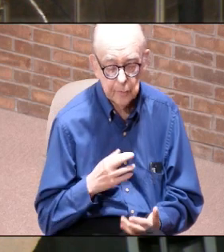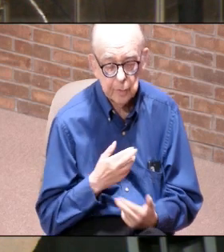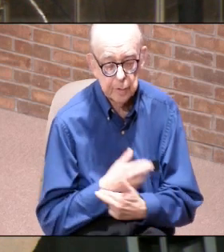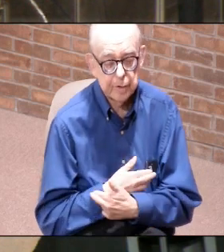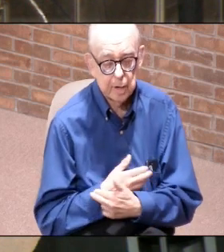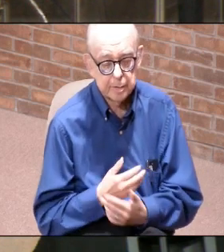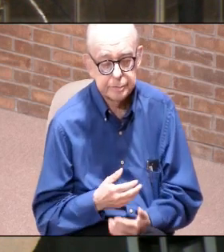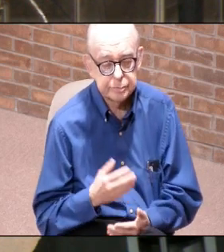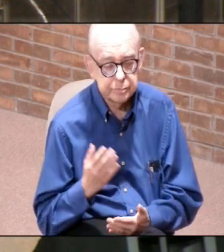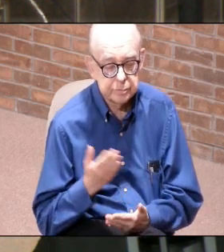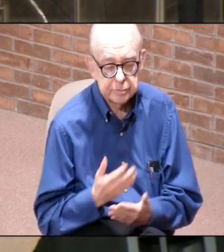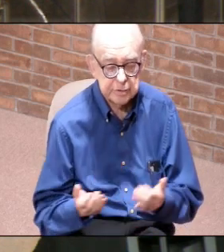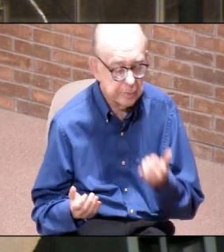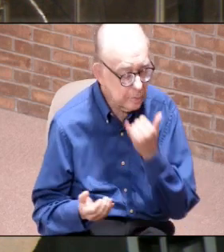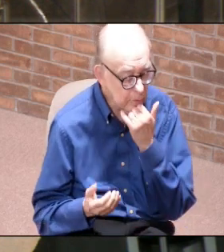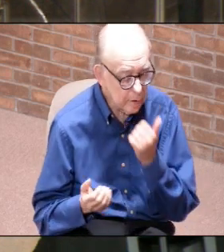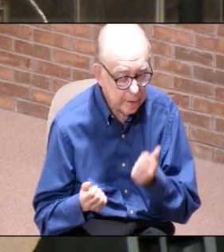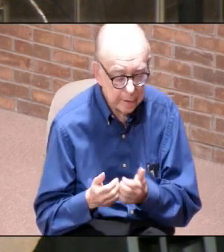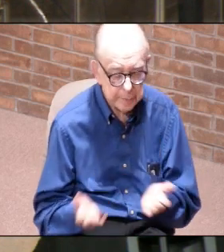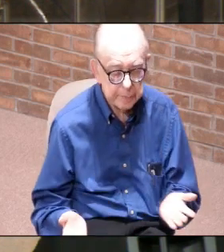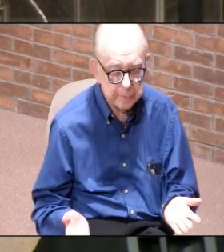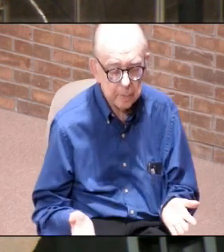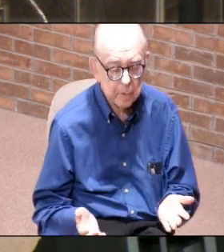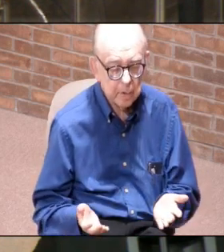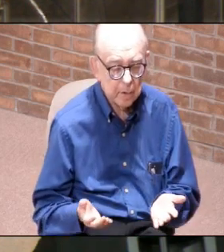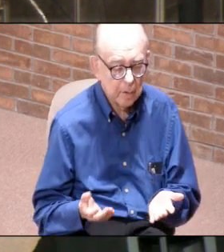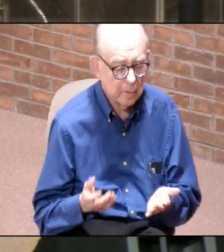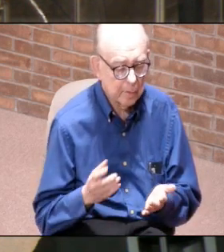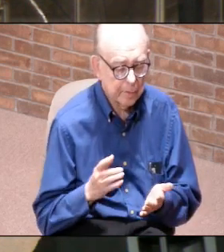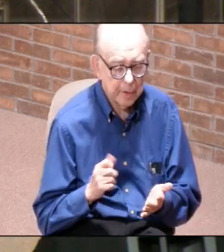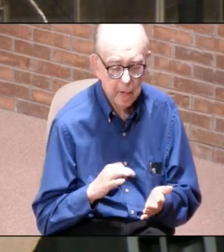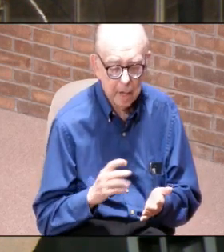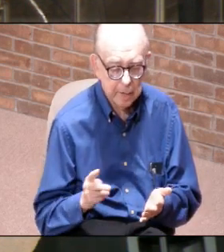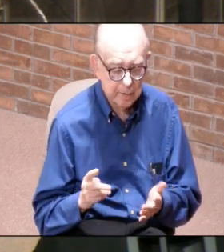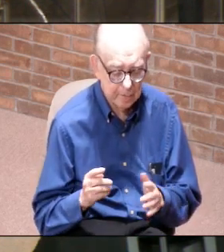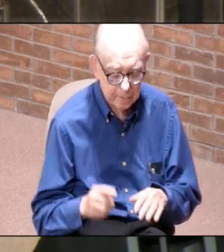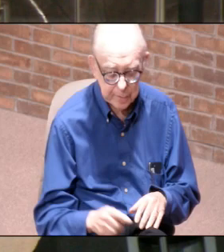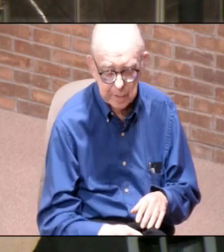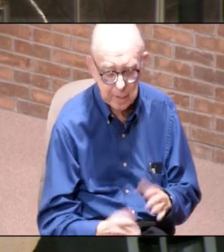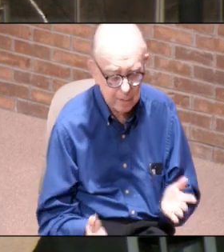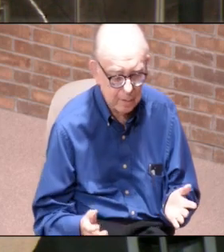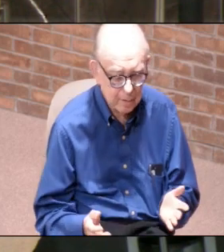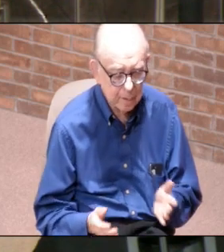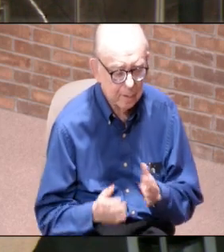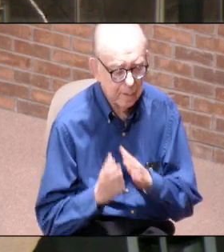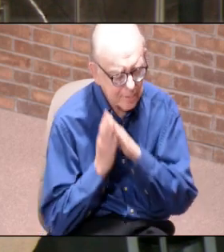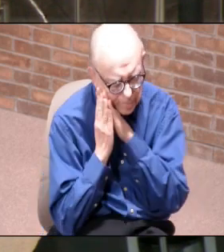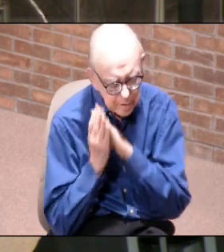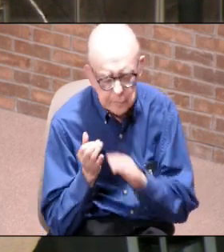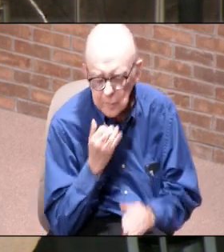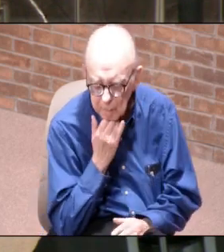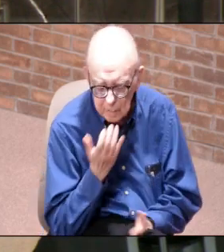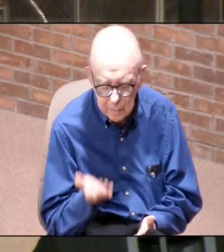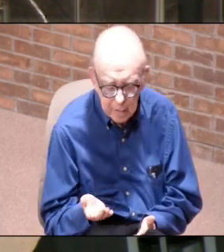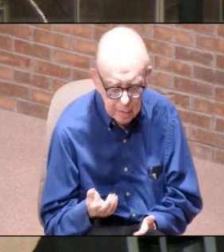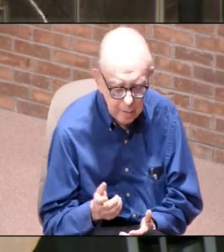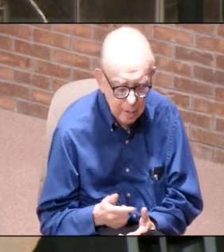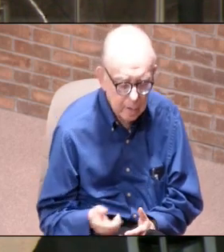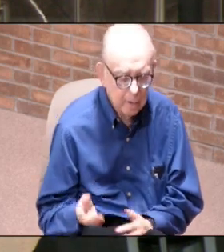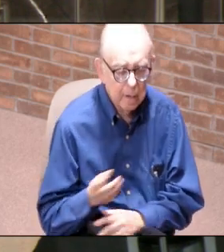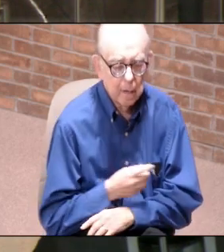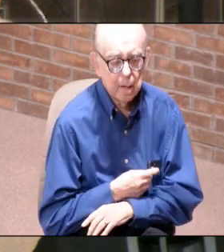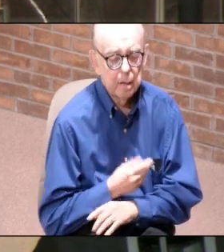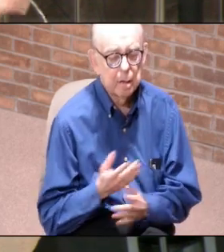retired. There's something wrong here with the ankle or the knee, or you just slept wrong, you know. It was my first day